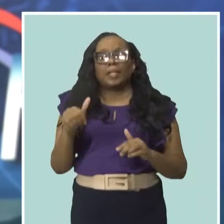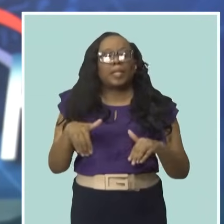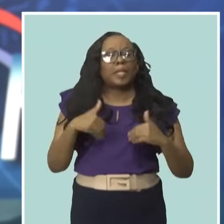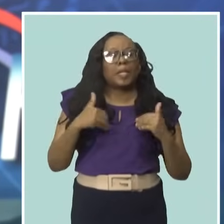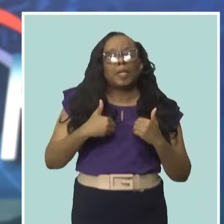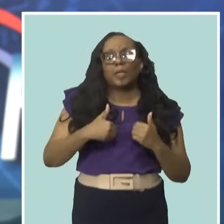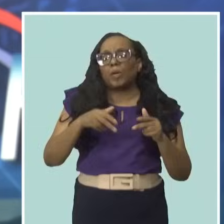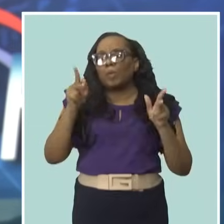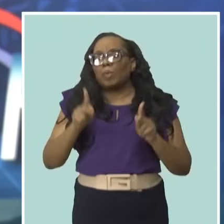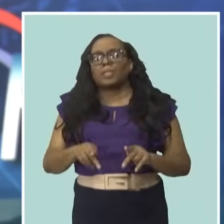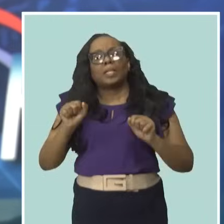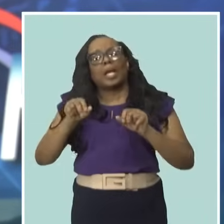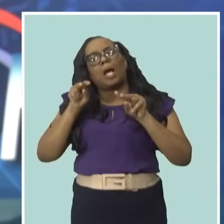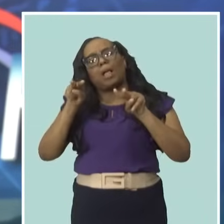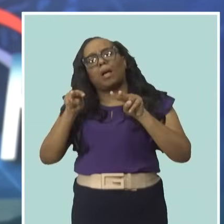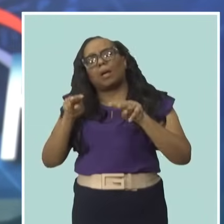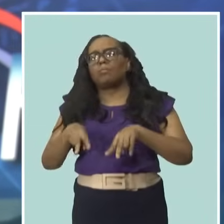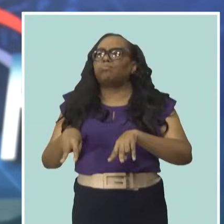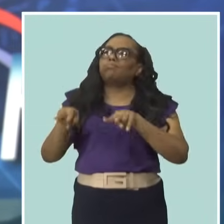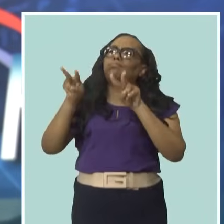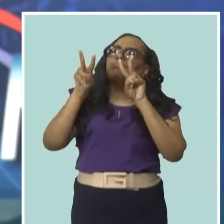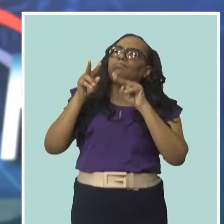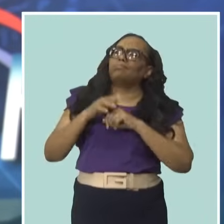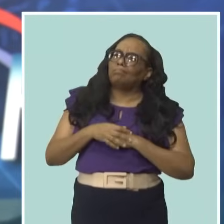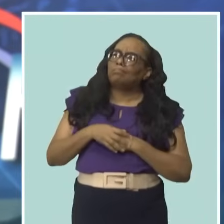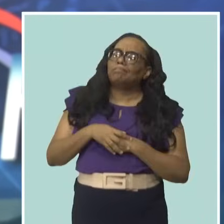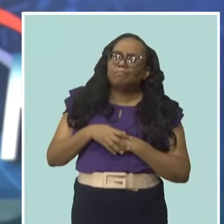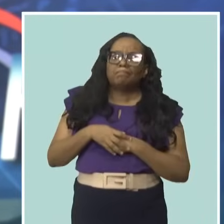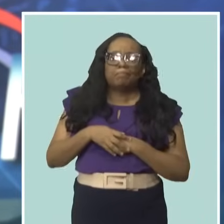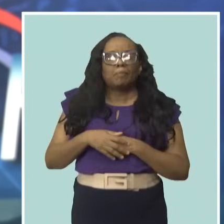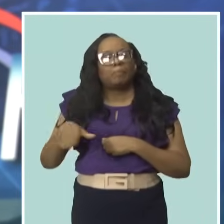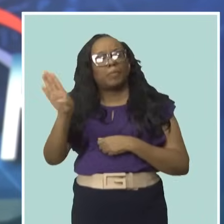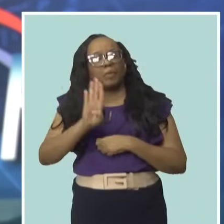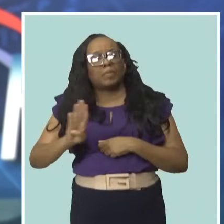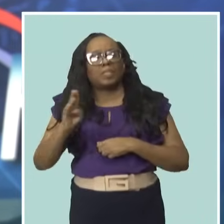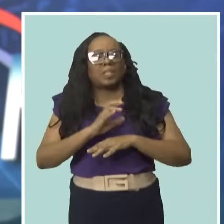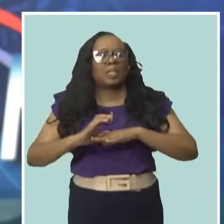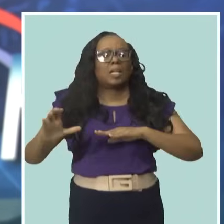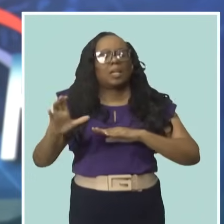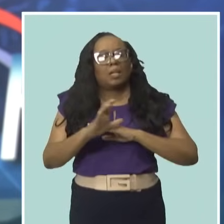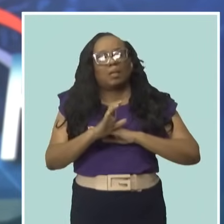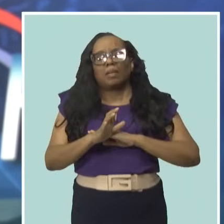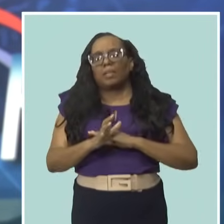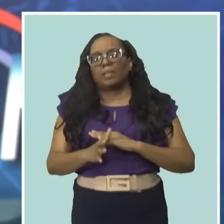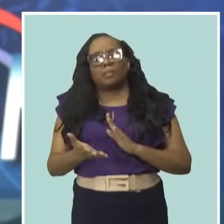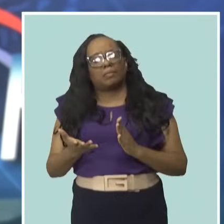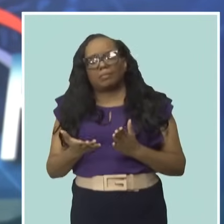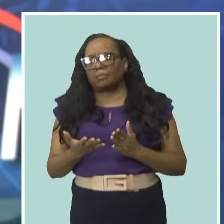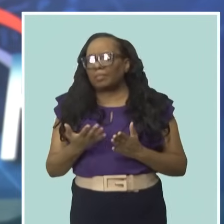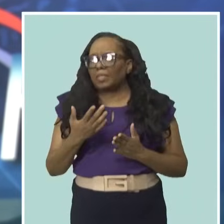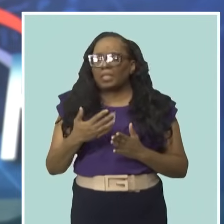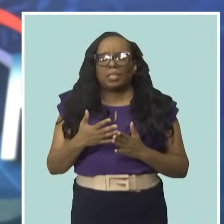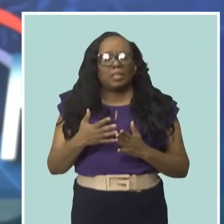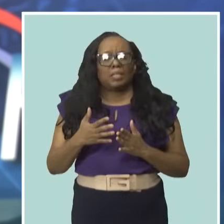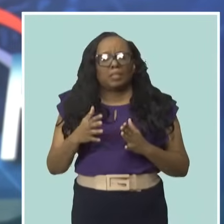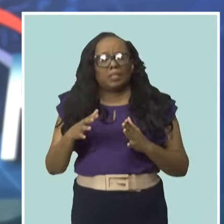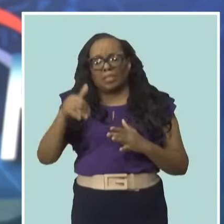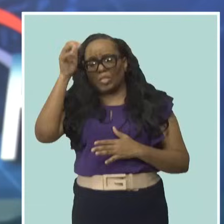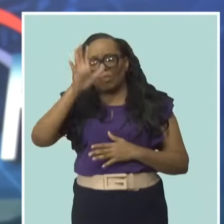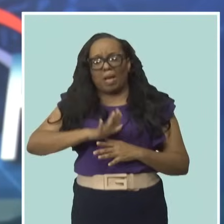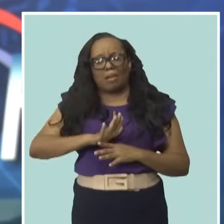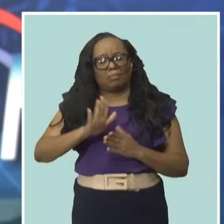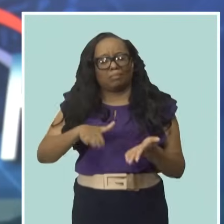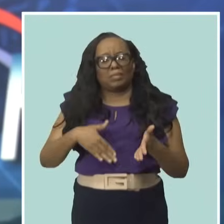aspiring thespian. According to Ms. Motley, Barbados and the region have lost a legend, but she's confident that the works he has